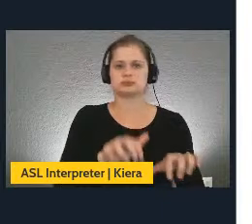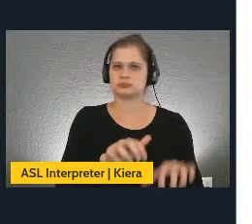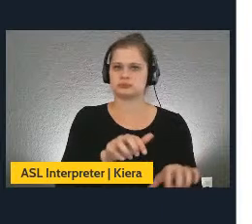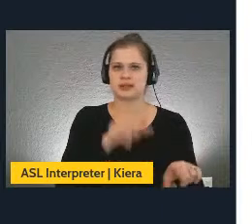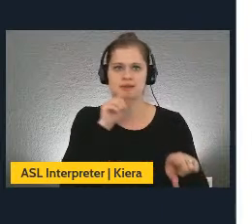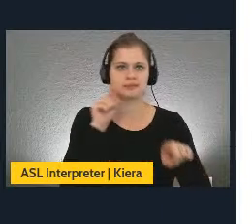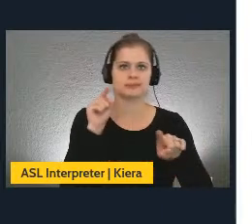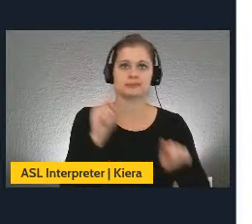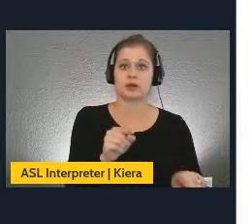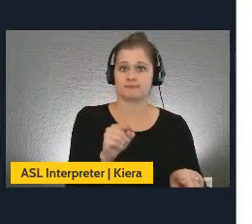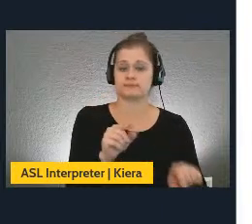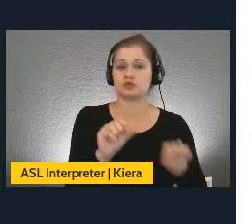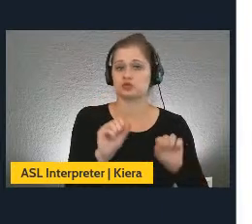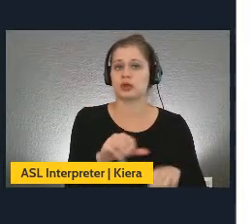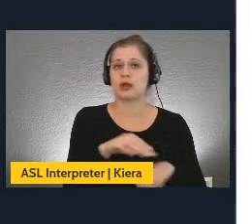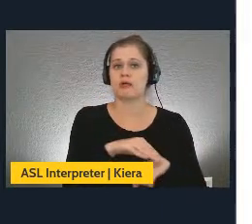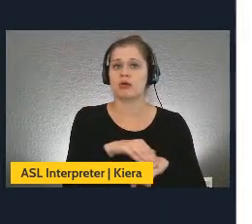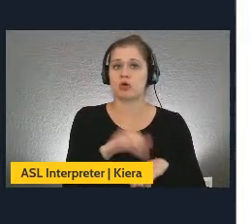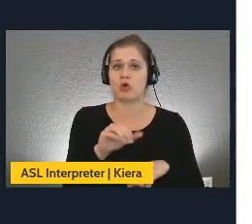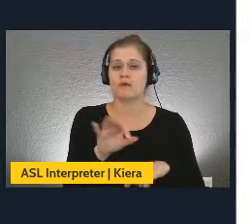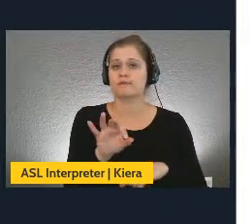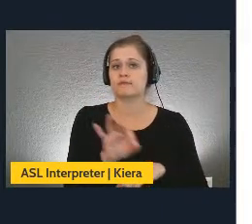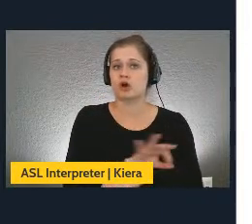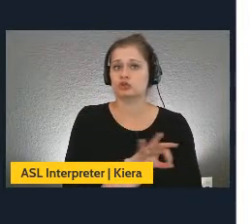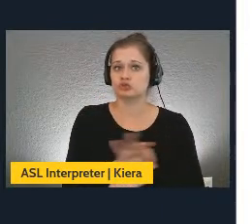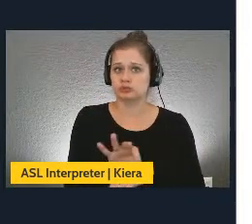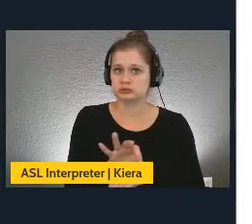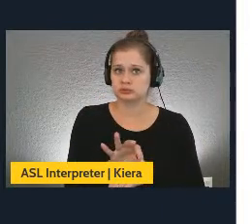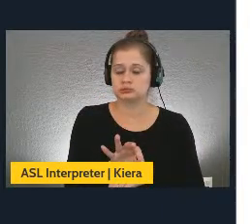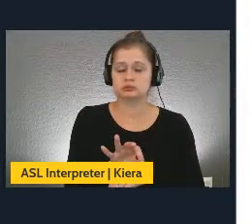you can call functions on them, and